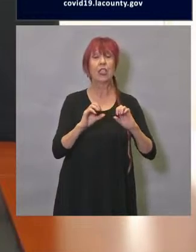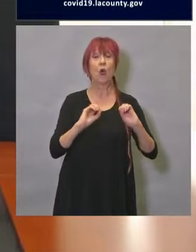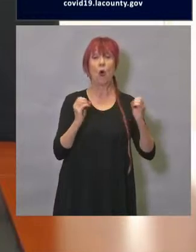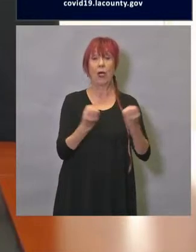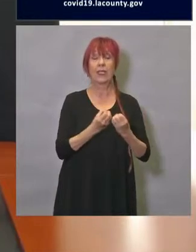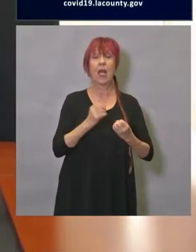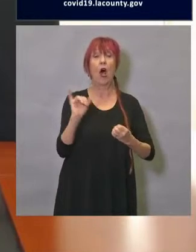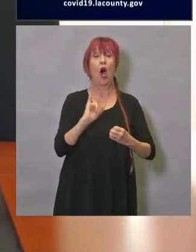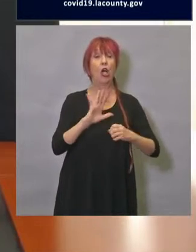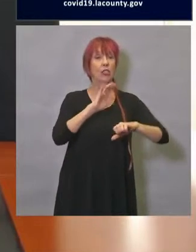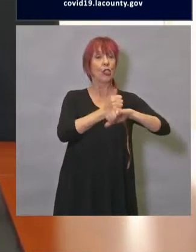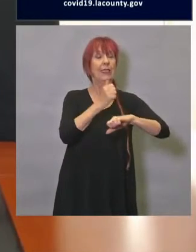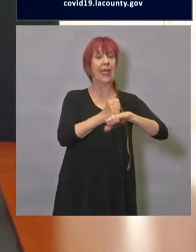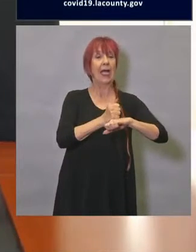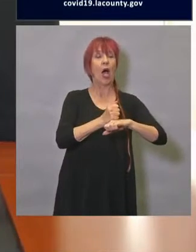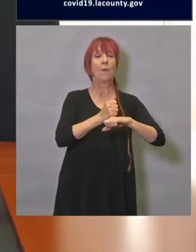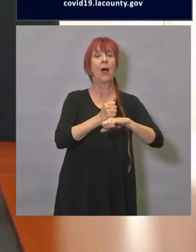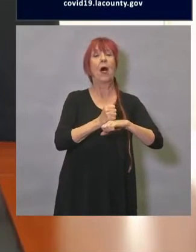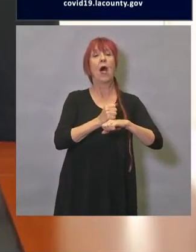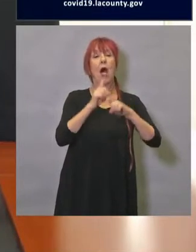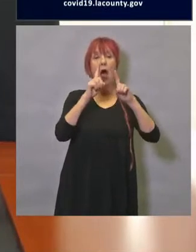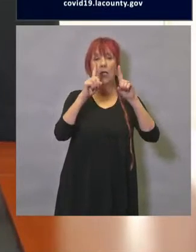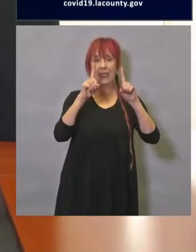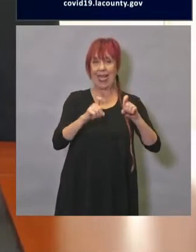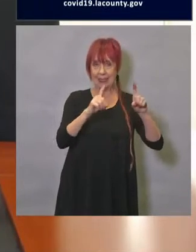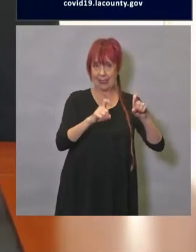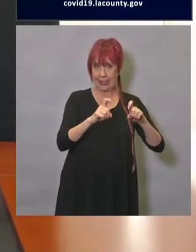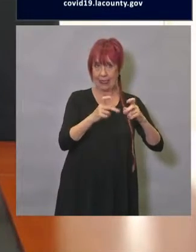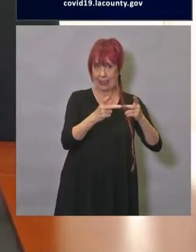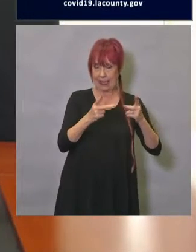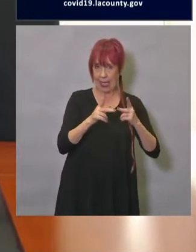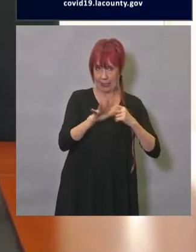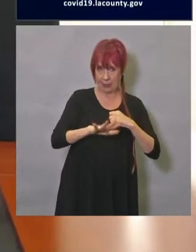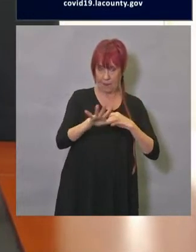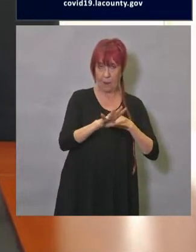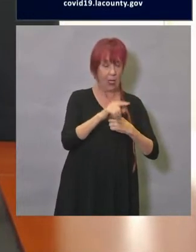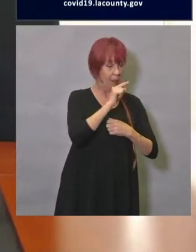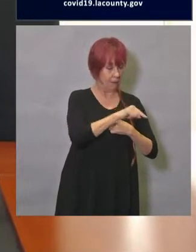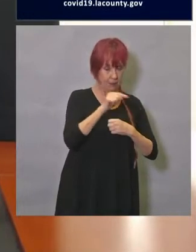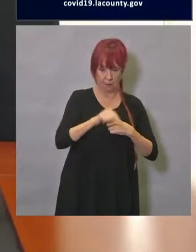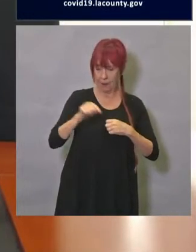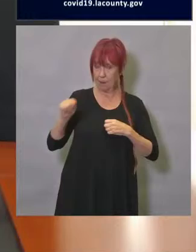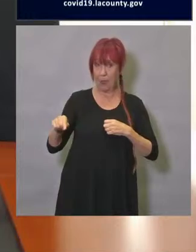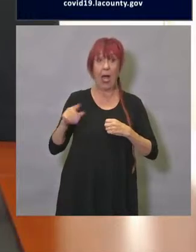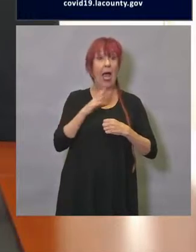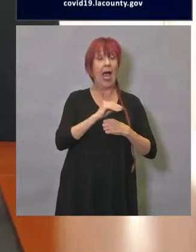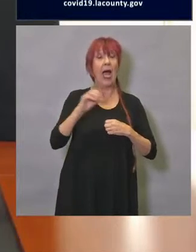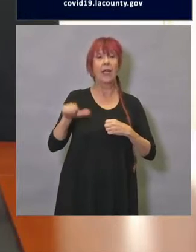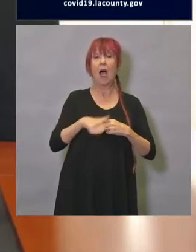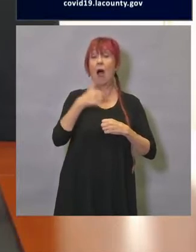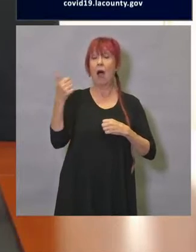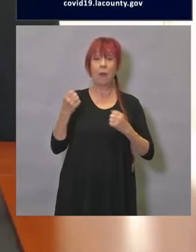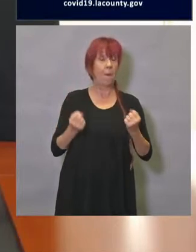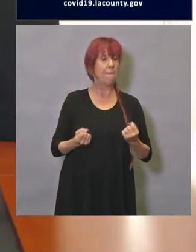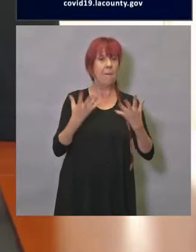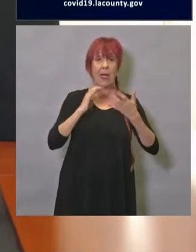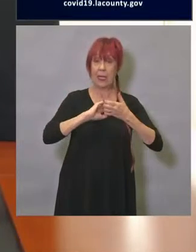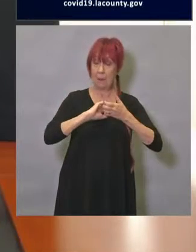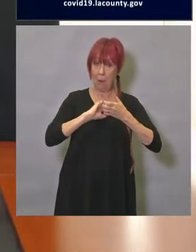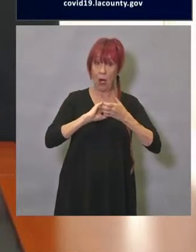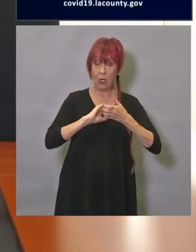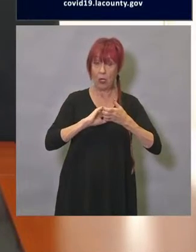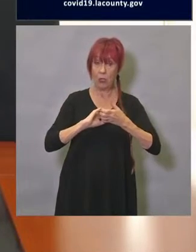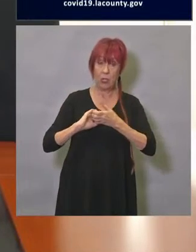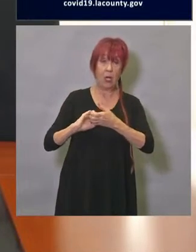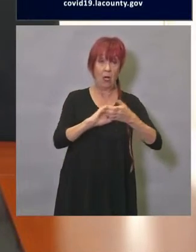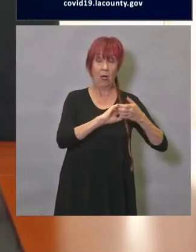COVID-19 testing events. Altogether, these kinds of individual efforts from many partners that we have partnered